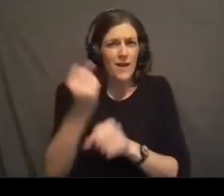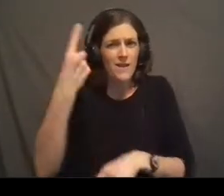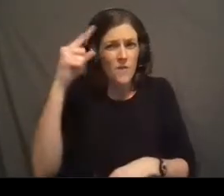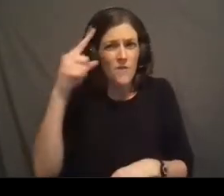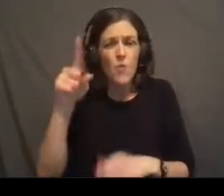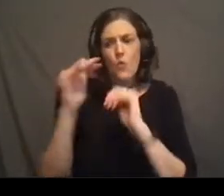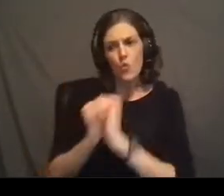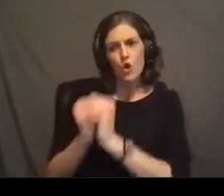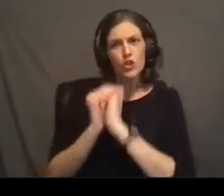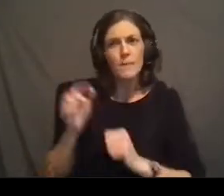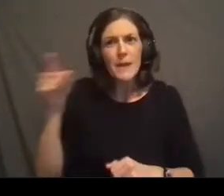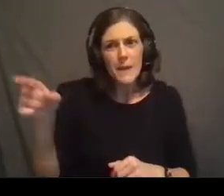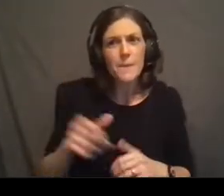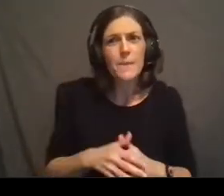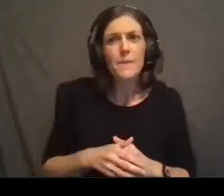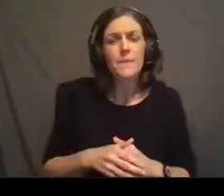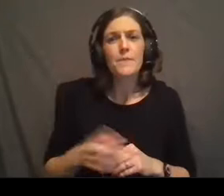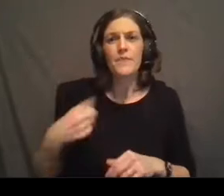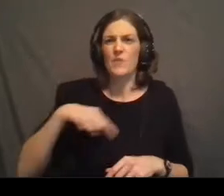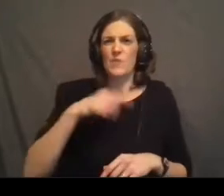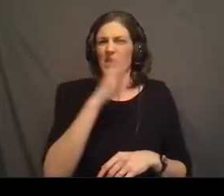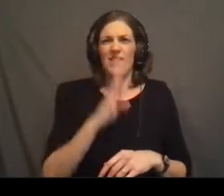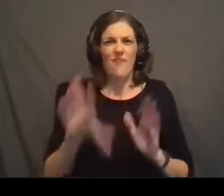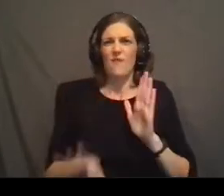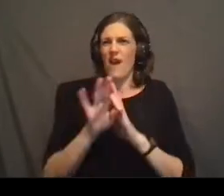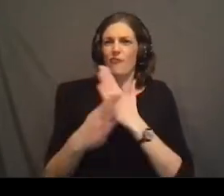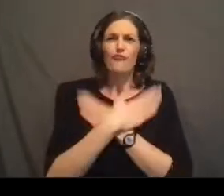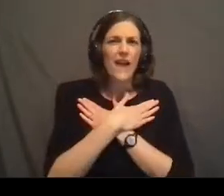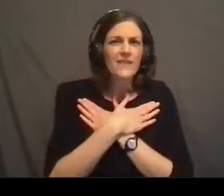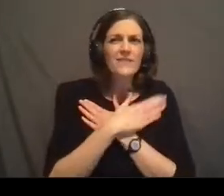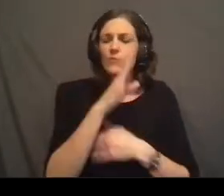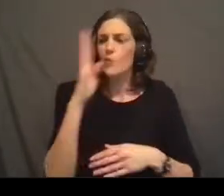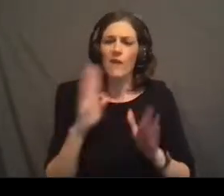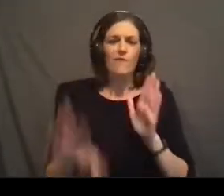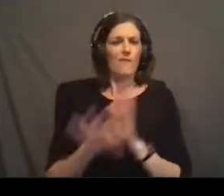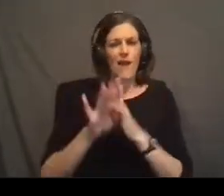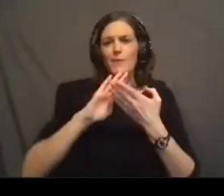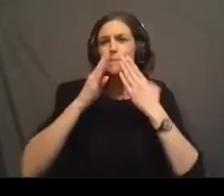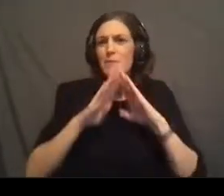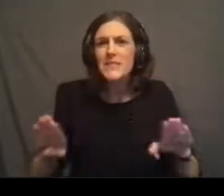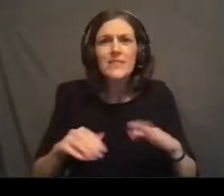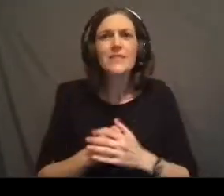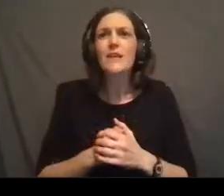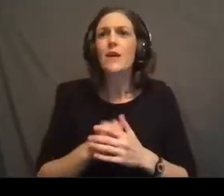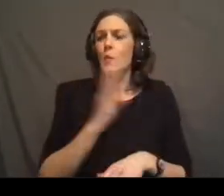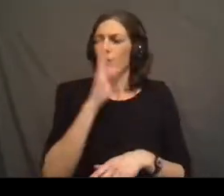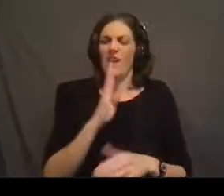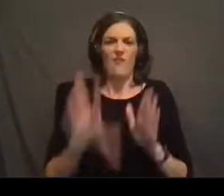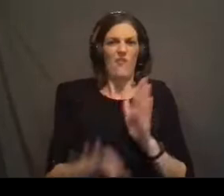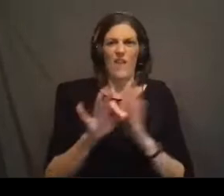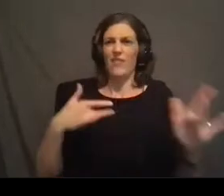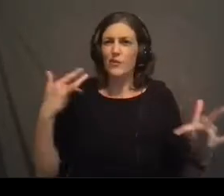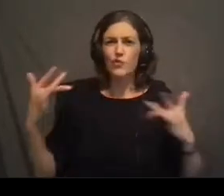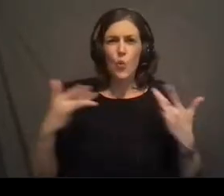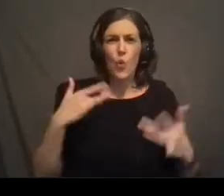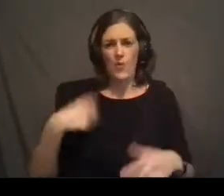worship him. We will never find our rest. We will never find the peace. We will never find the joy that